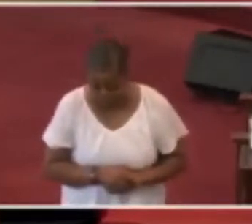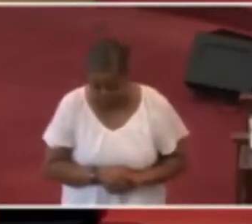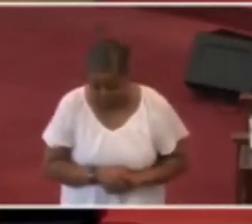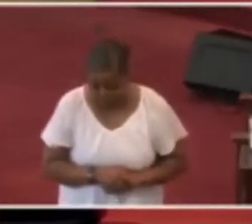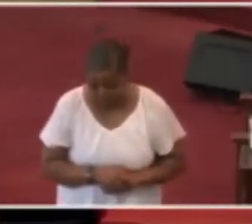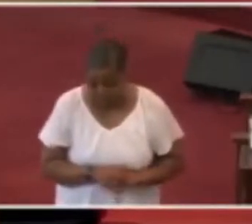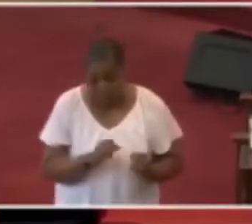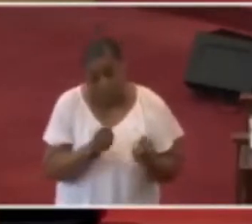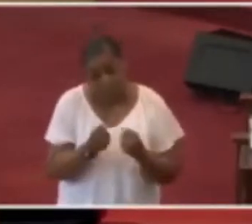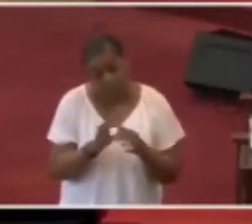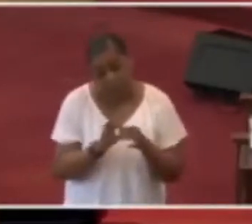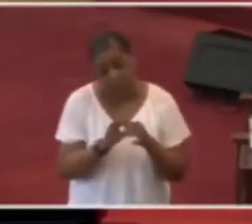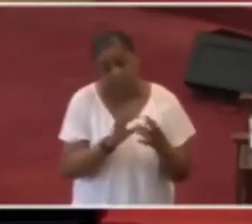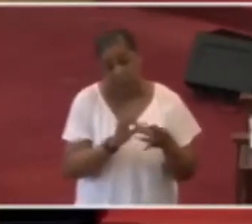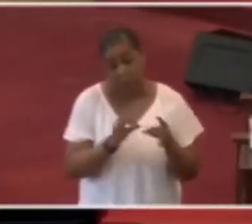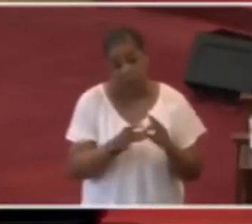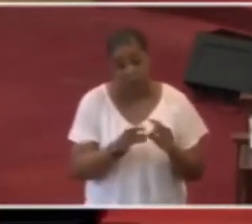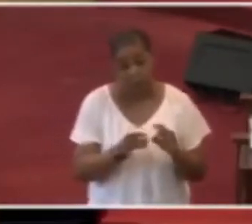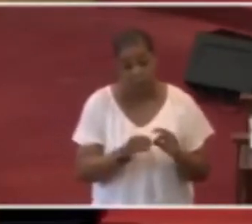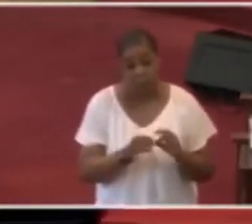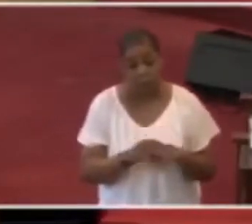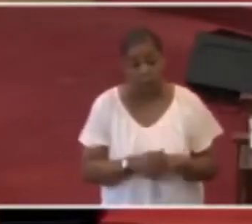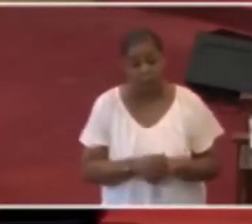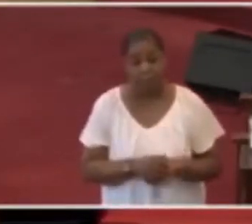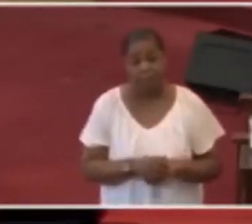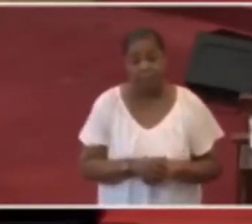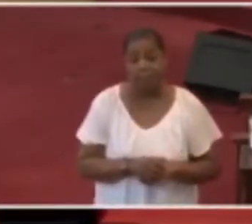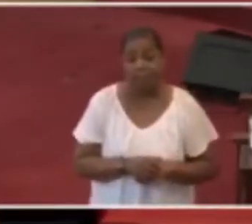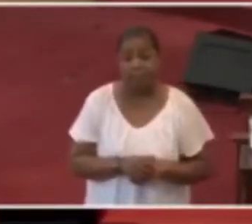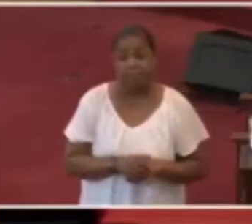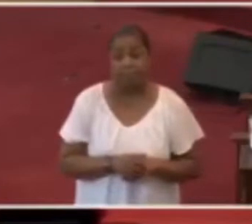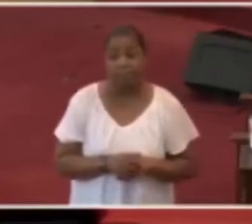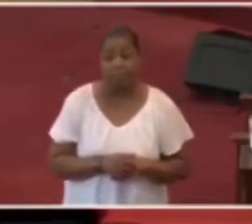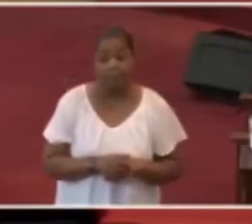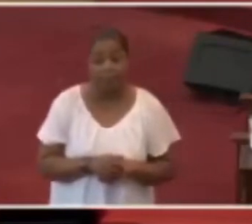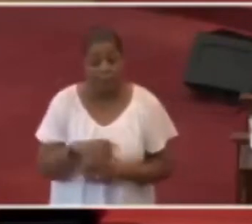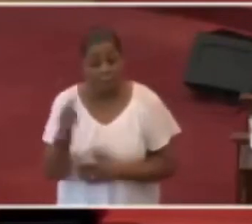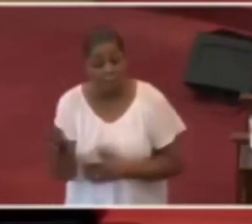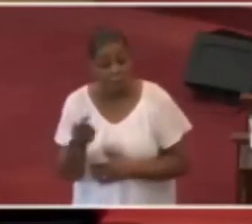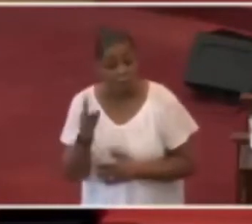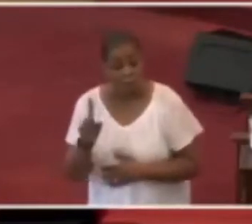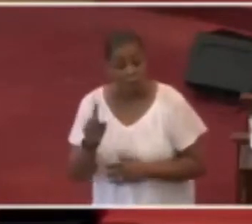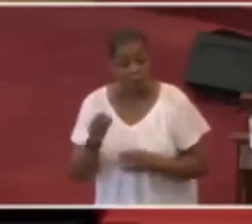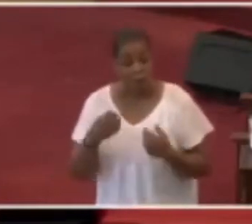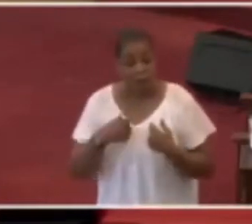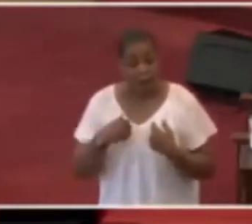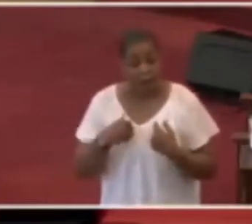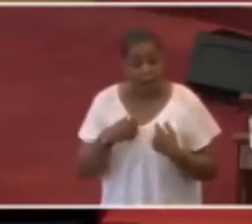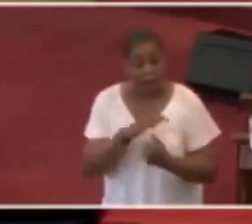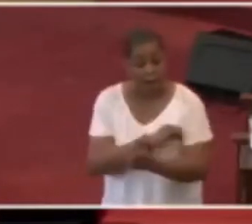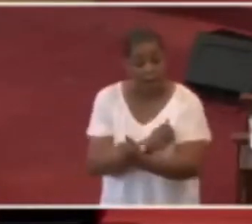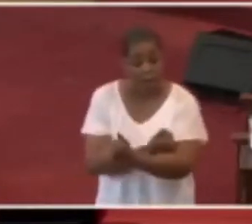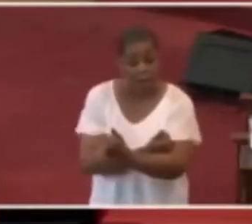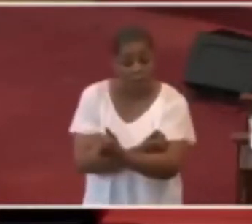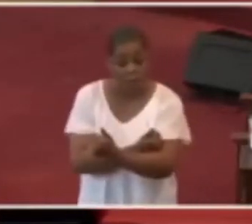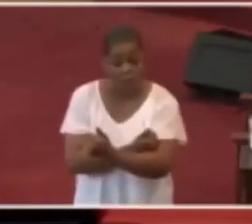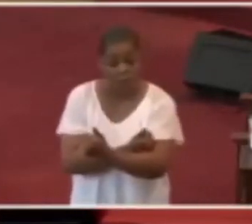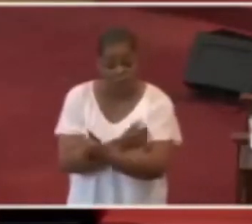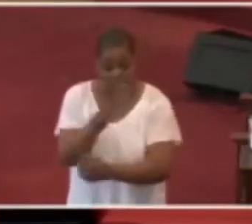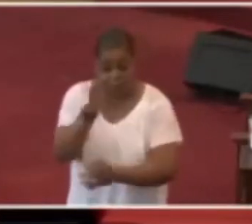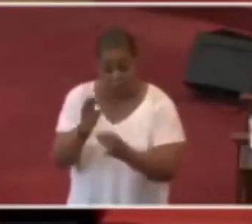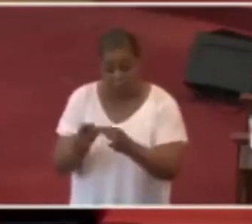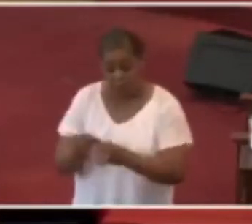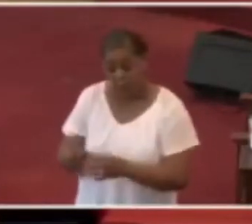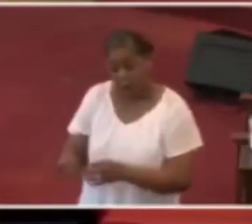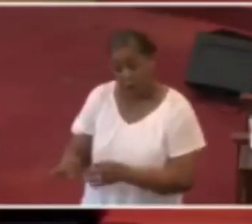the power of this story, Ararat. It turns out that the only one who really possessed authority to determine